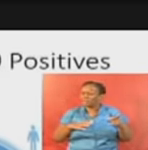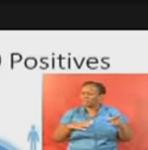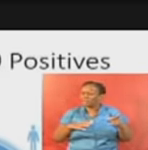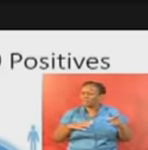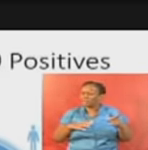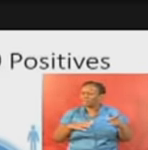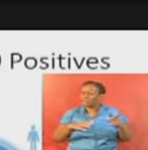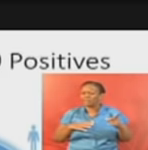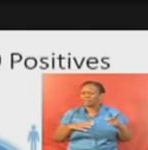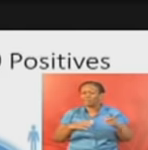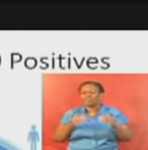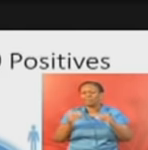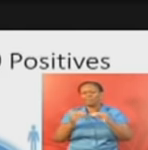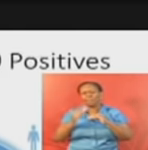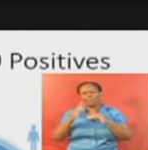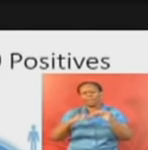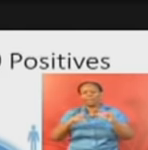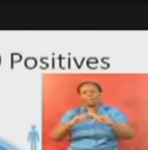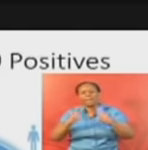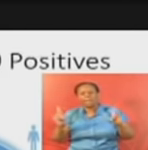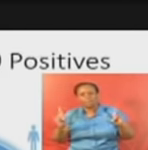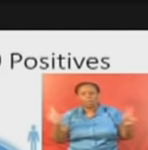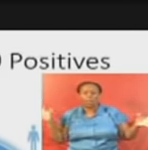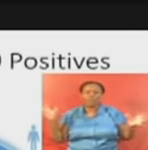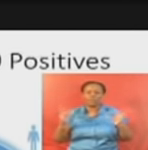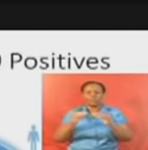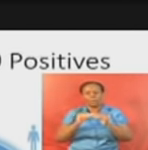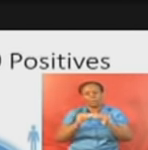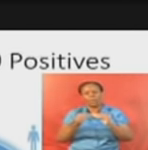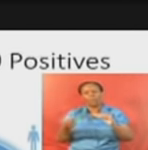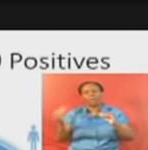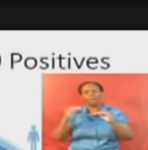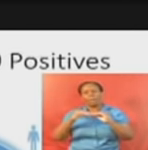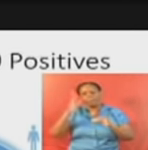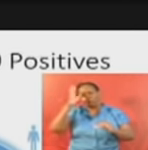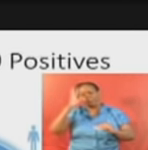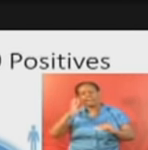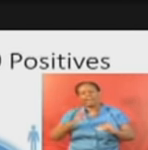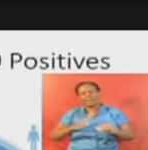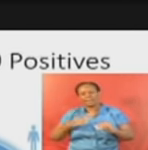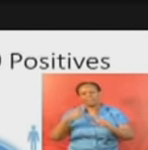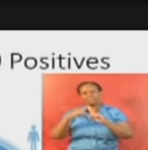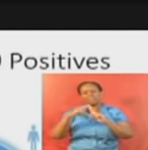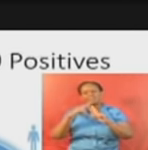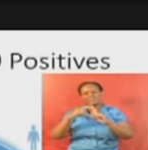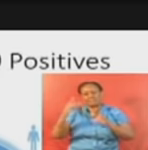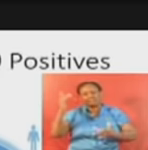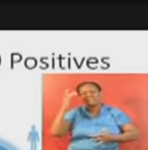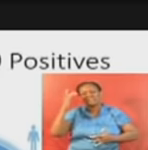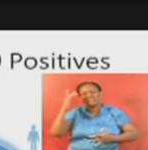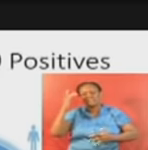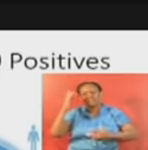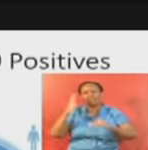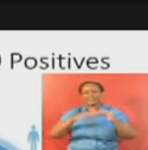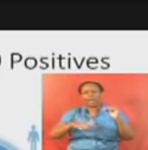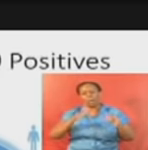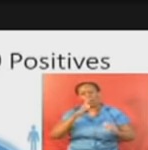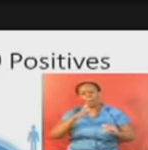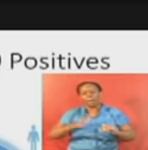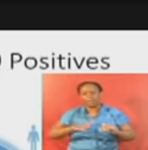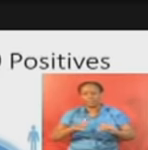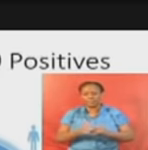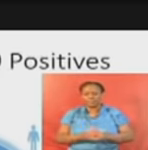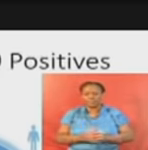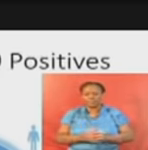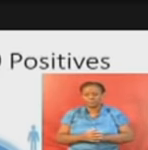more men than women diagnosed as positive within our system. The bottom of the graph is a little hard to see because of the